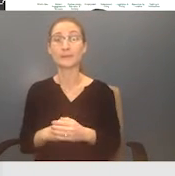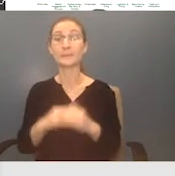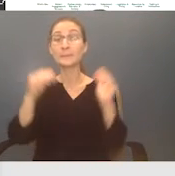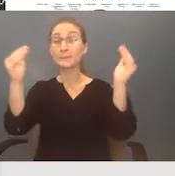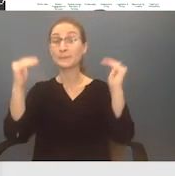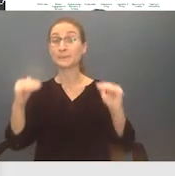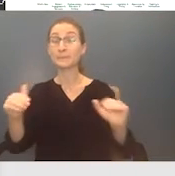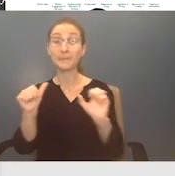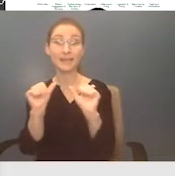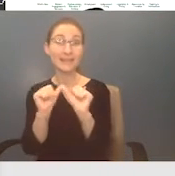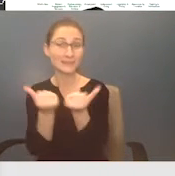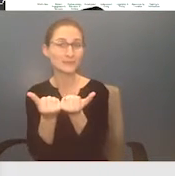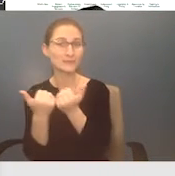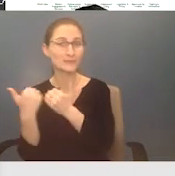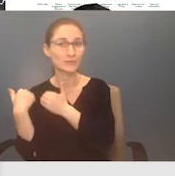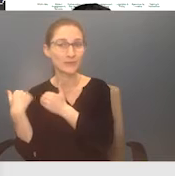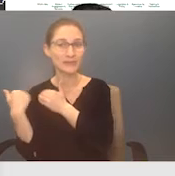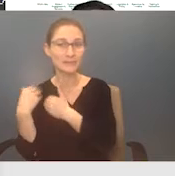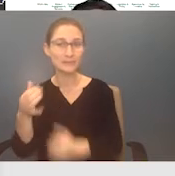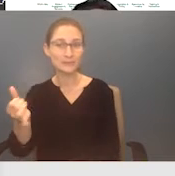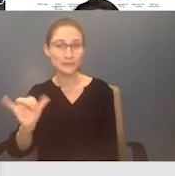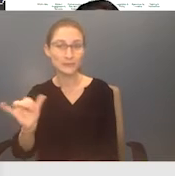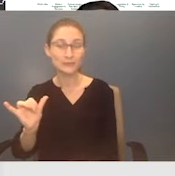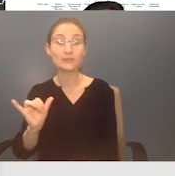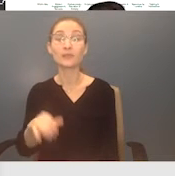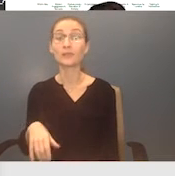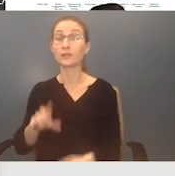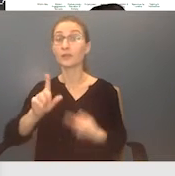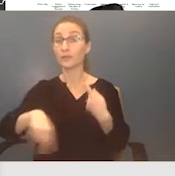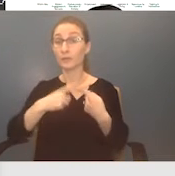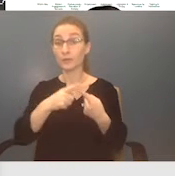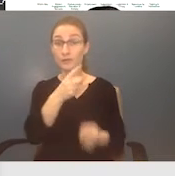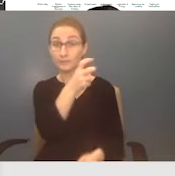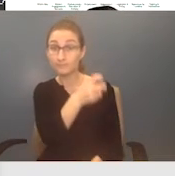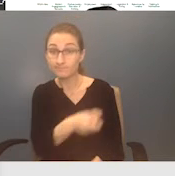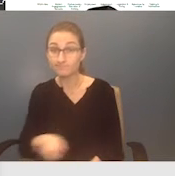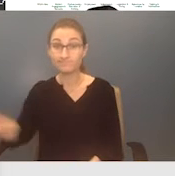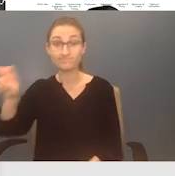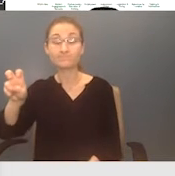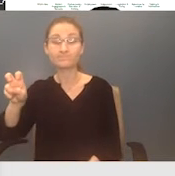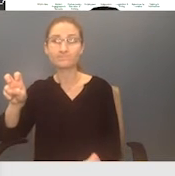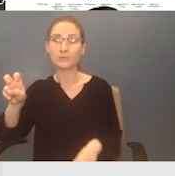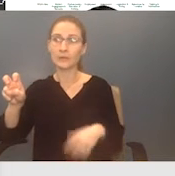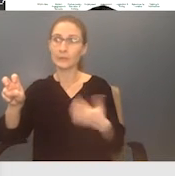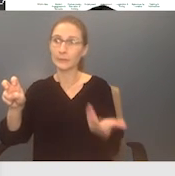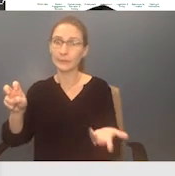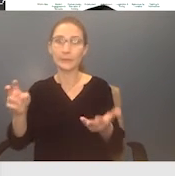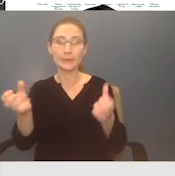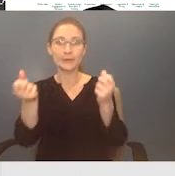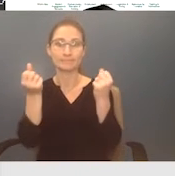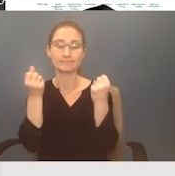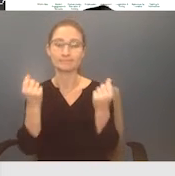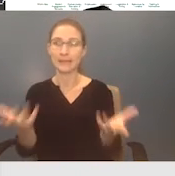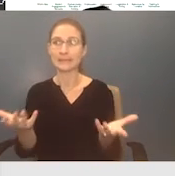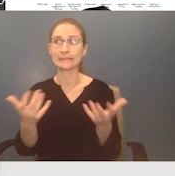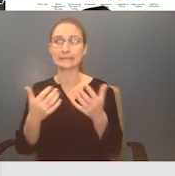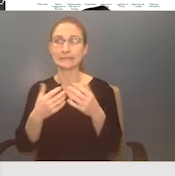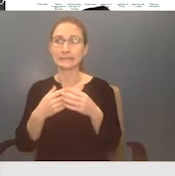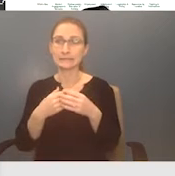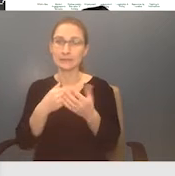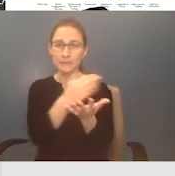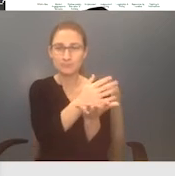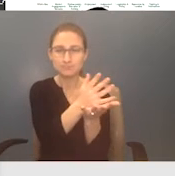you know, preparing for secondary transition has it's so multifaceted, and you might